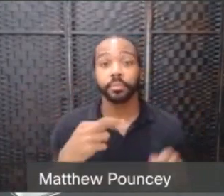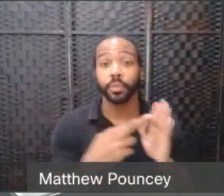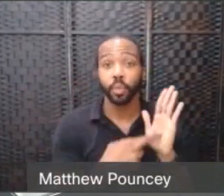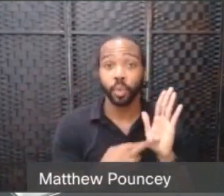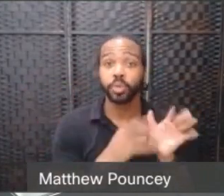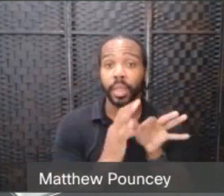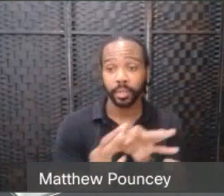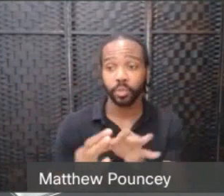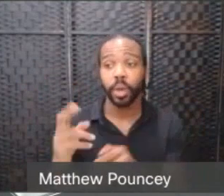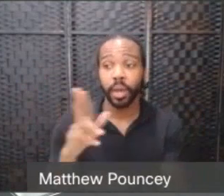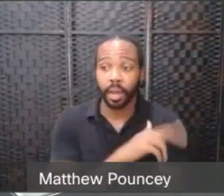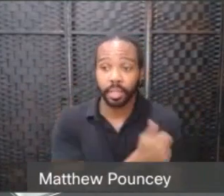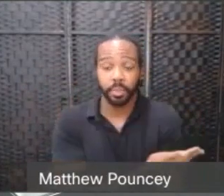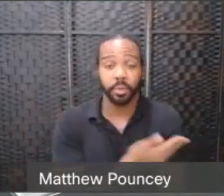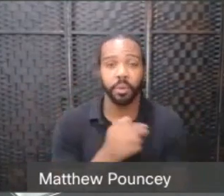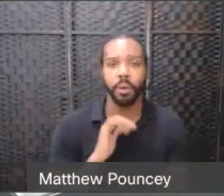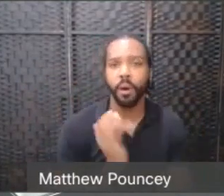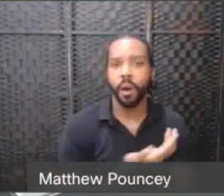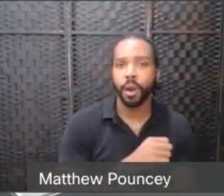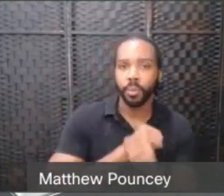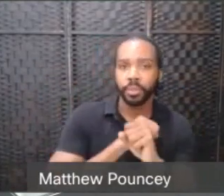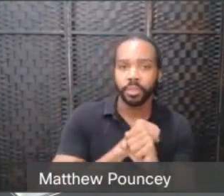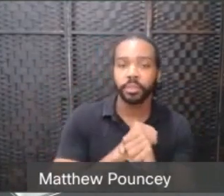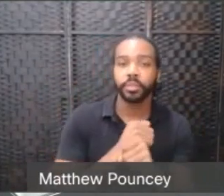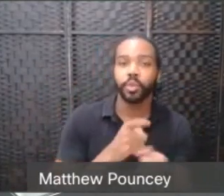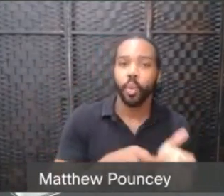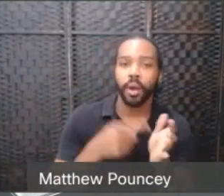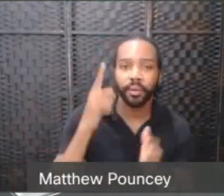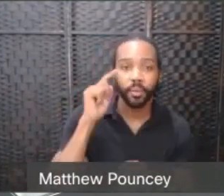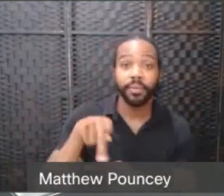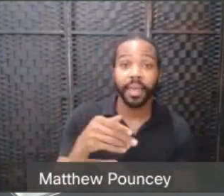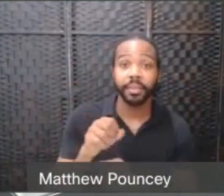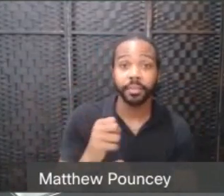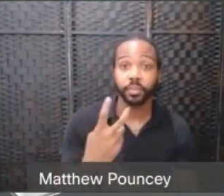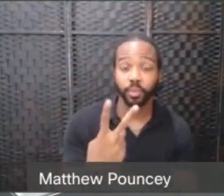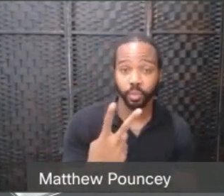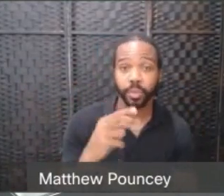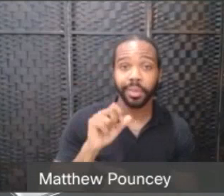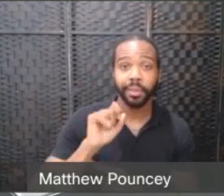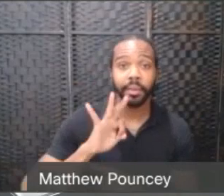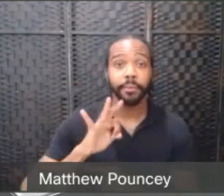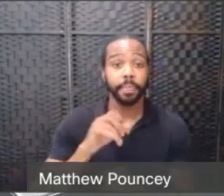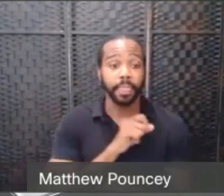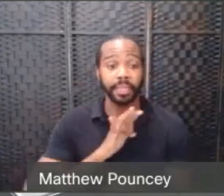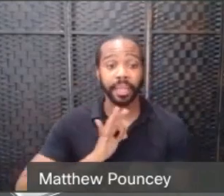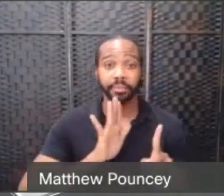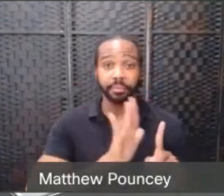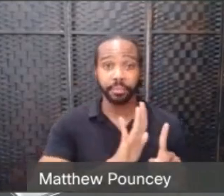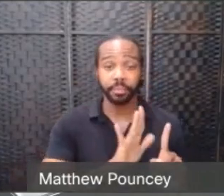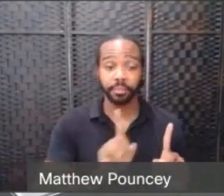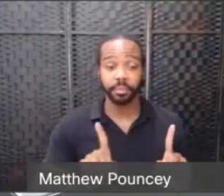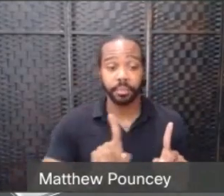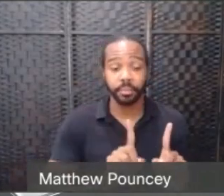hospitals, eye protection is required while we're in phase 2 if the healthcare personnel is within 6 feet